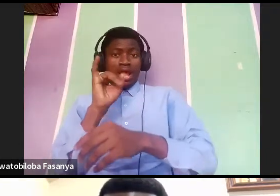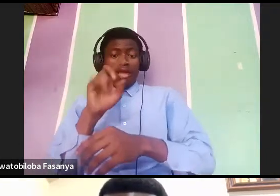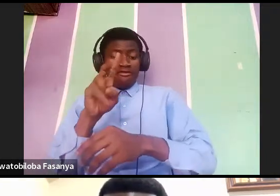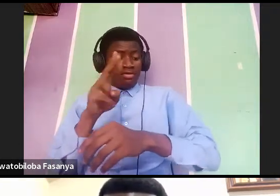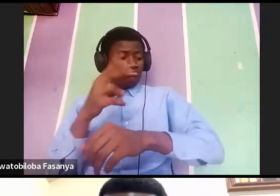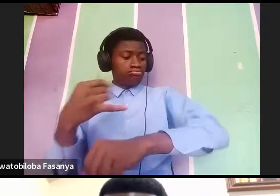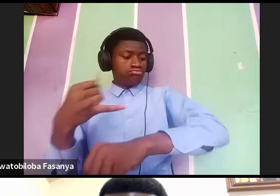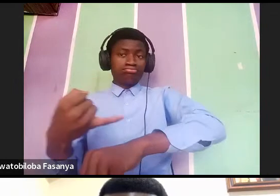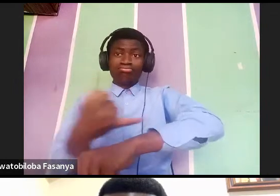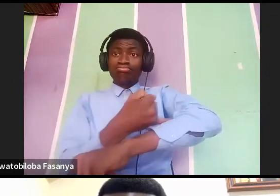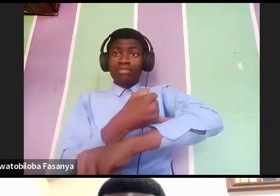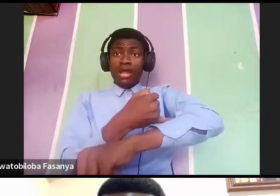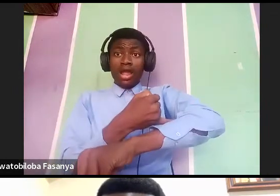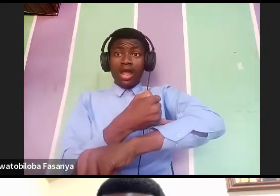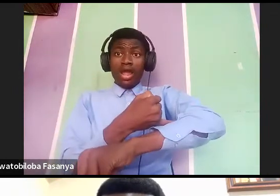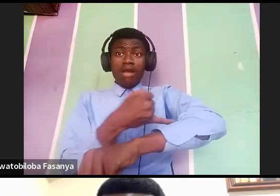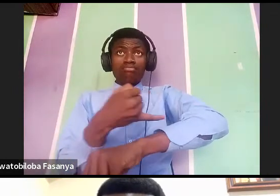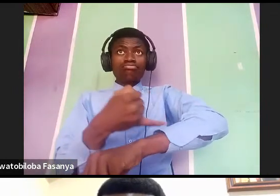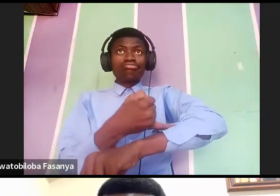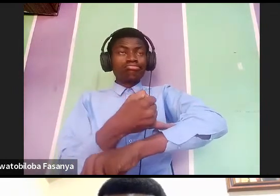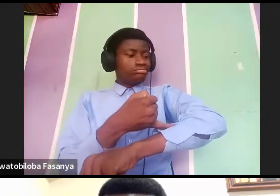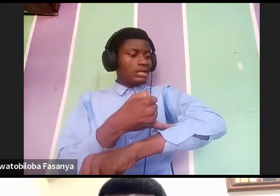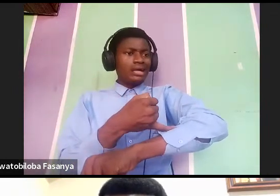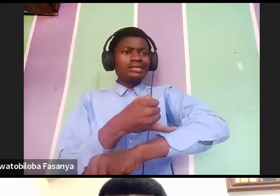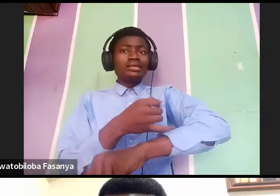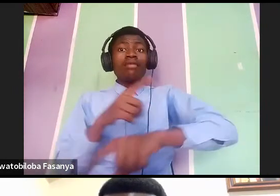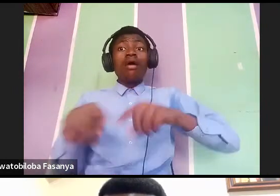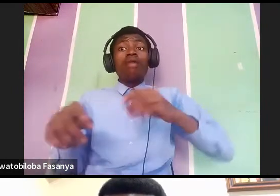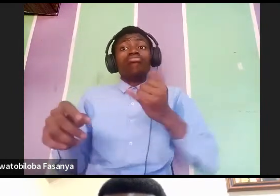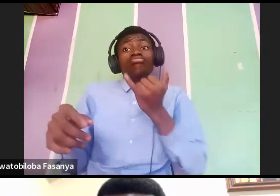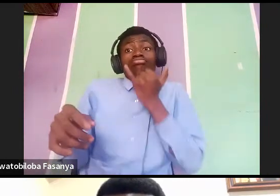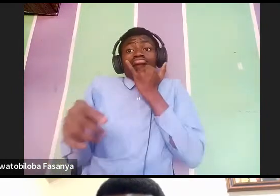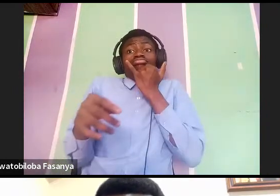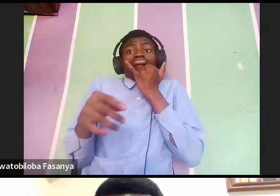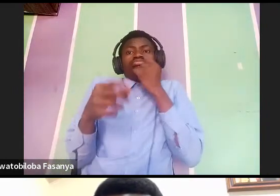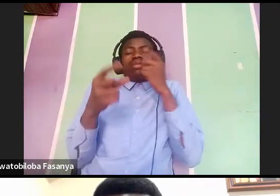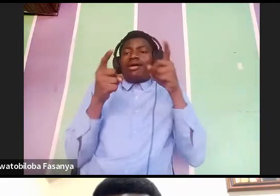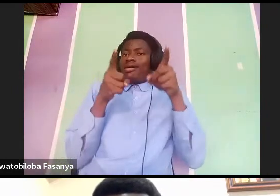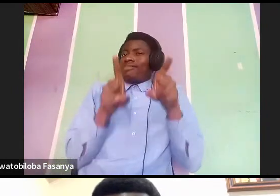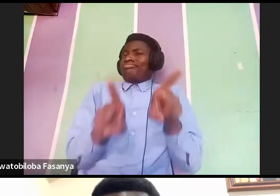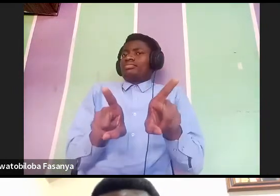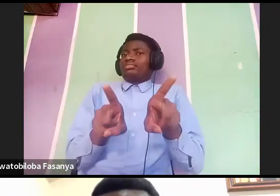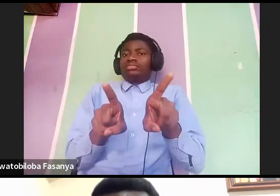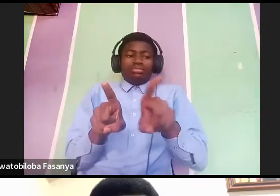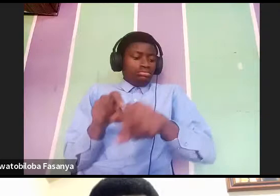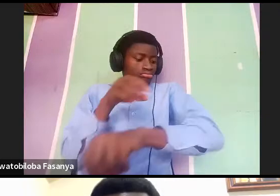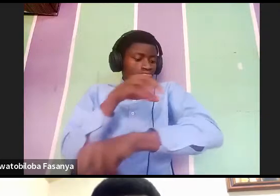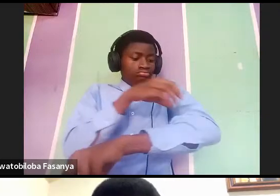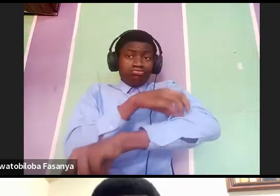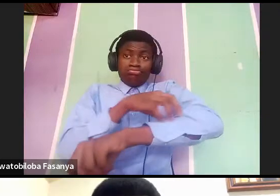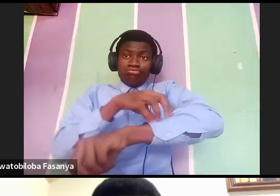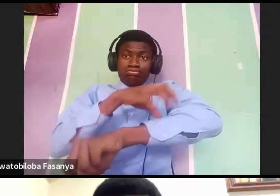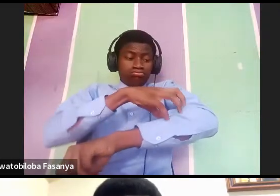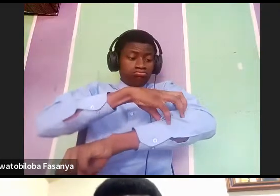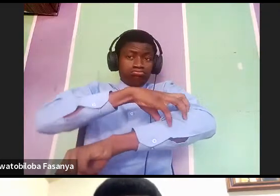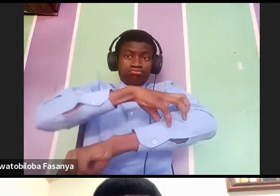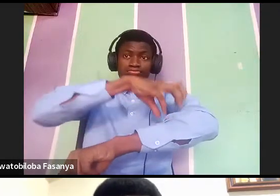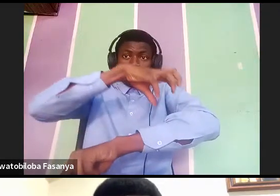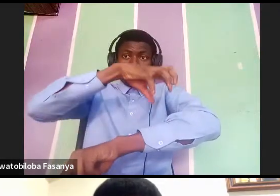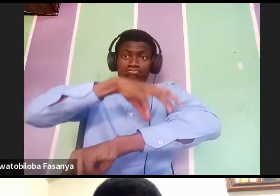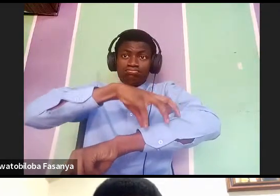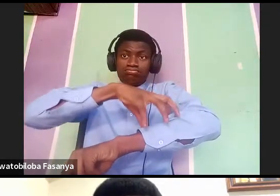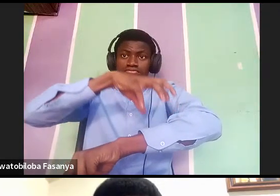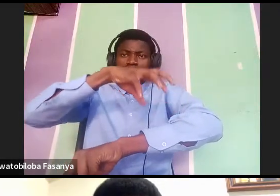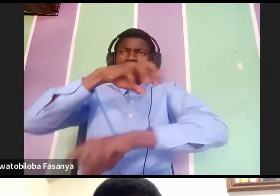and an error happened, a mistake happened, and the place becomes swollen. And it's not